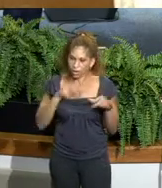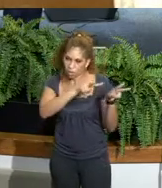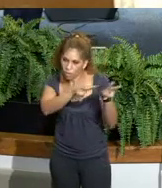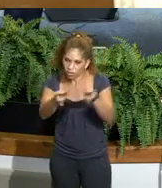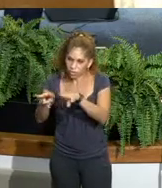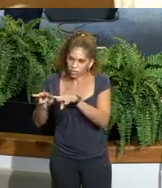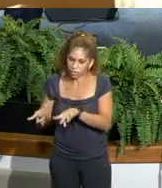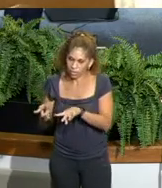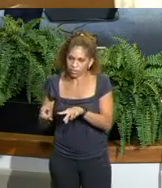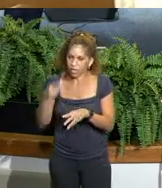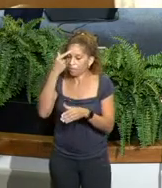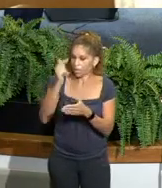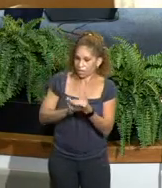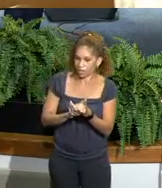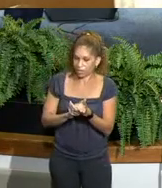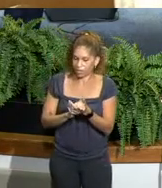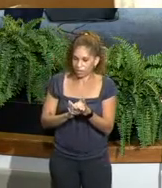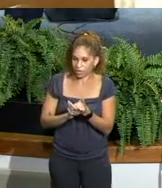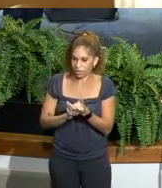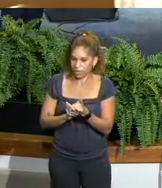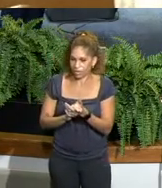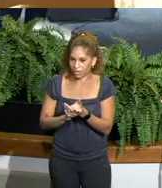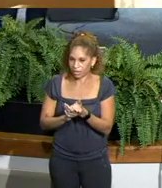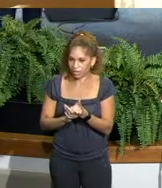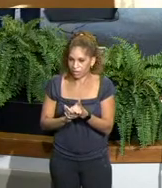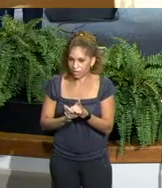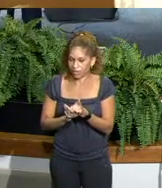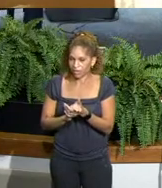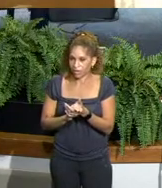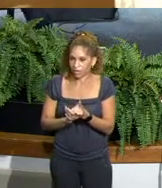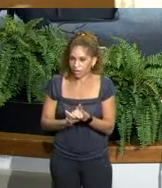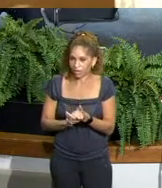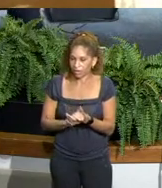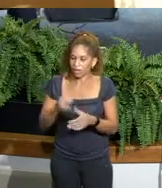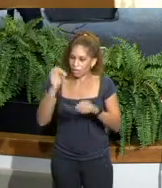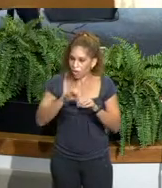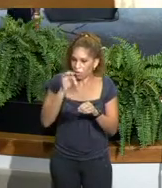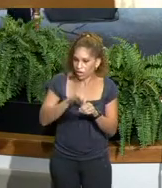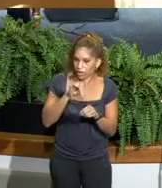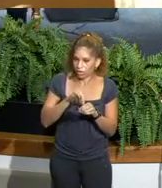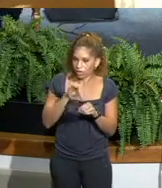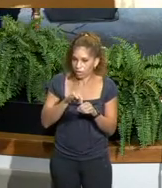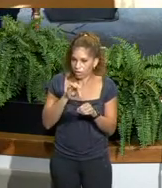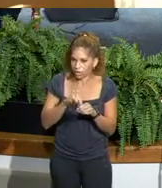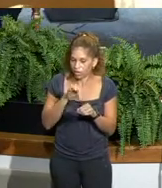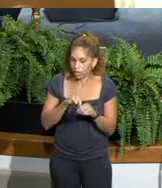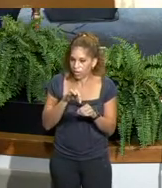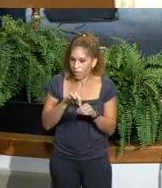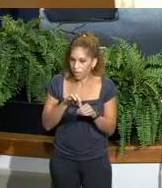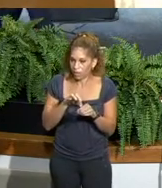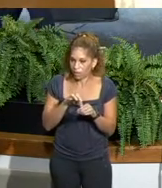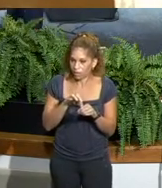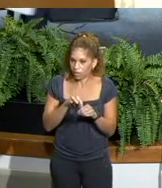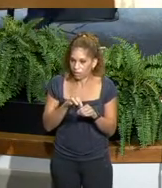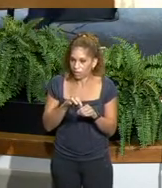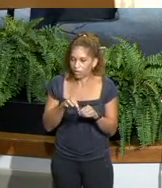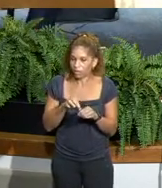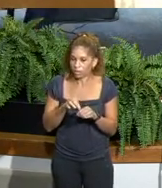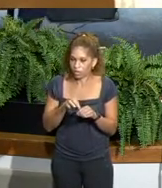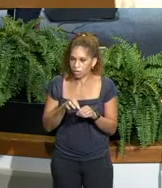watching, believing, declaring, voting, hold,